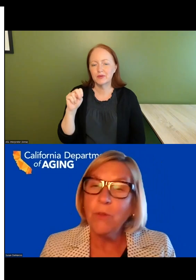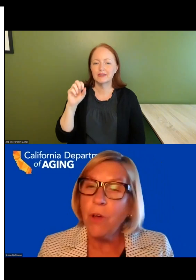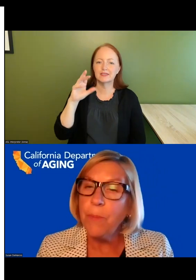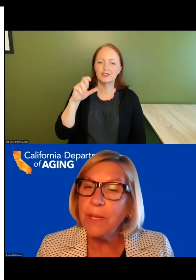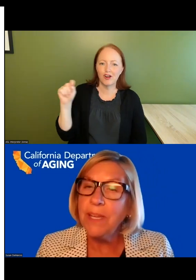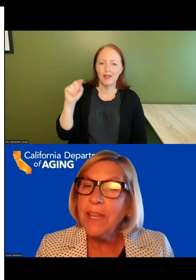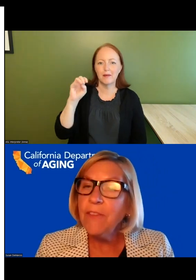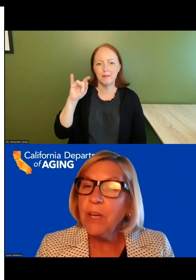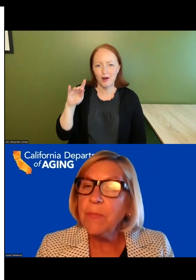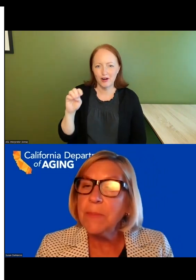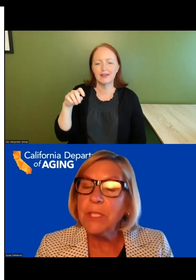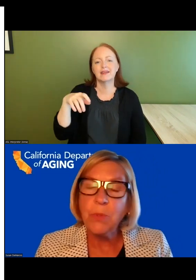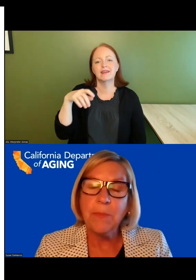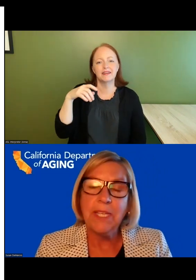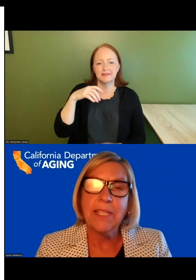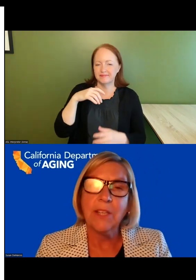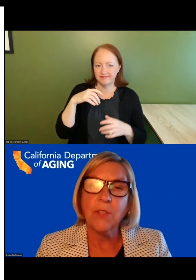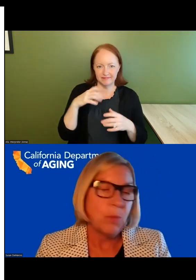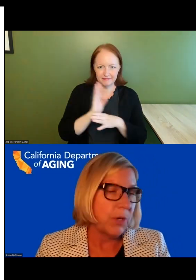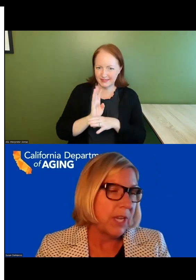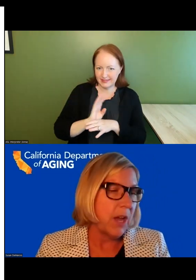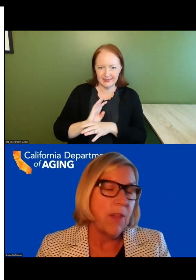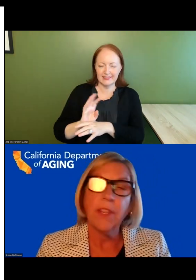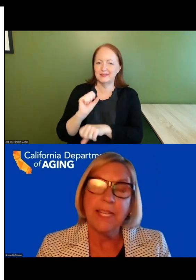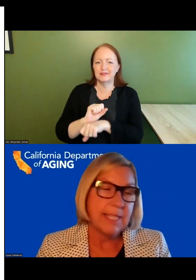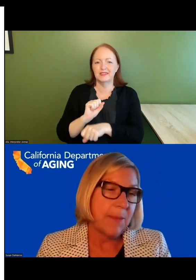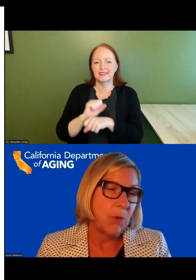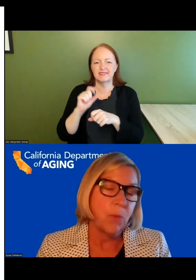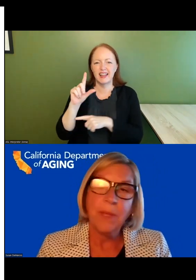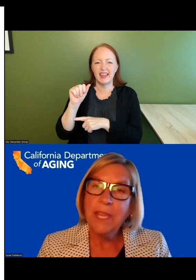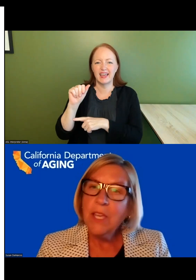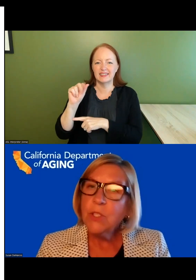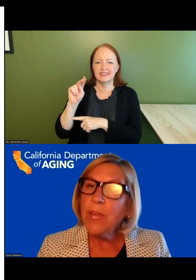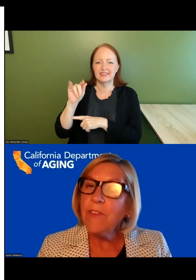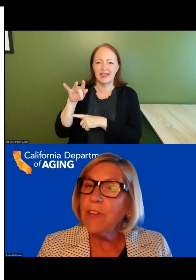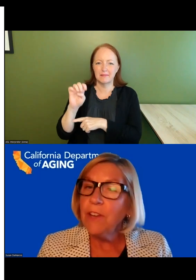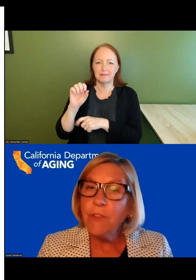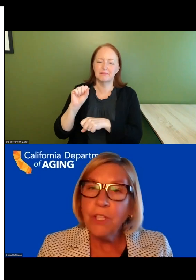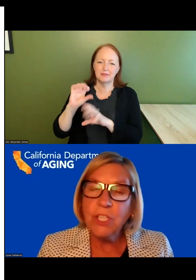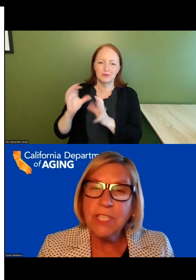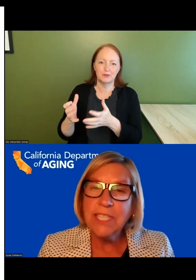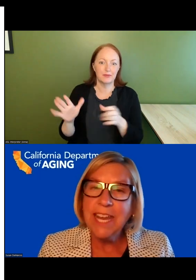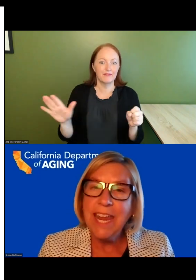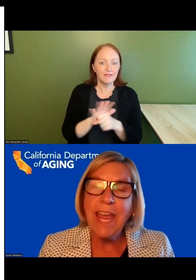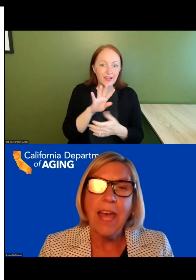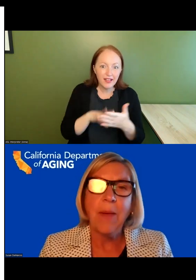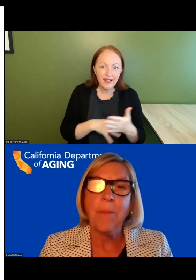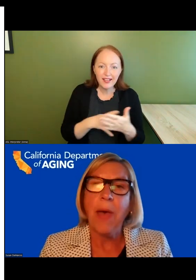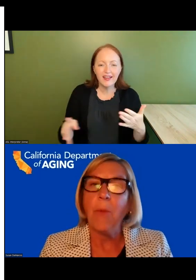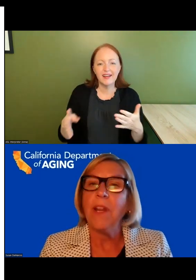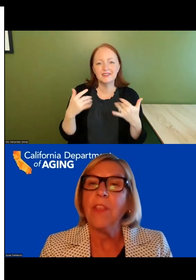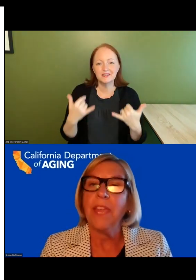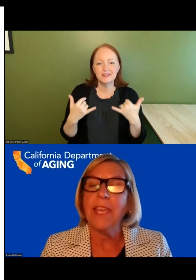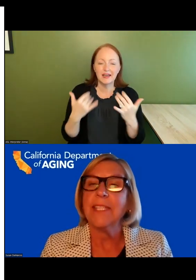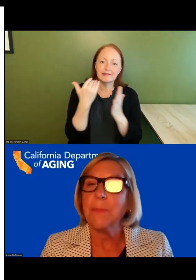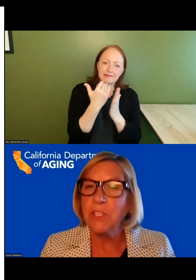Marty, who've all been very busy between meetings, also working on the landscape group. So we have a very full agenda today. I